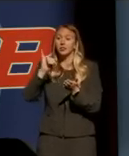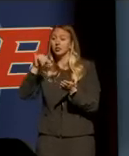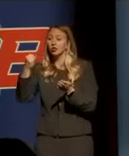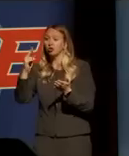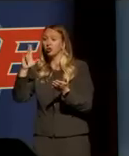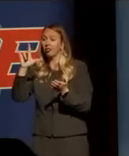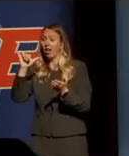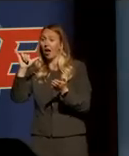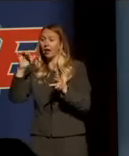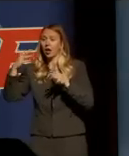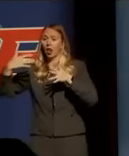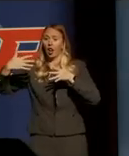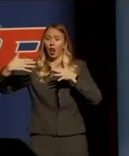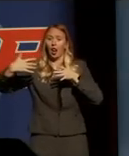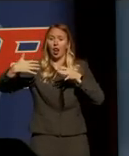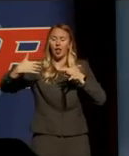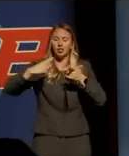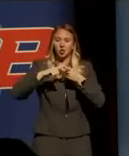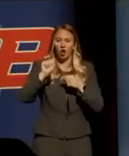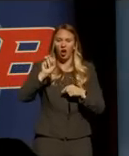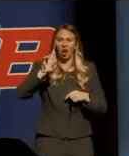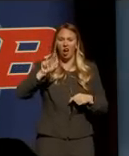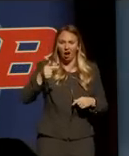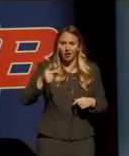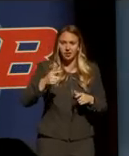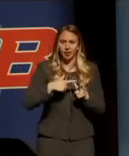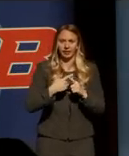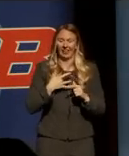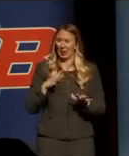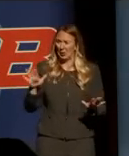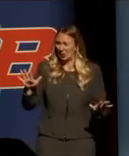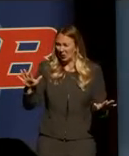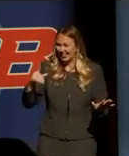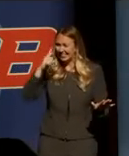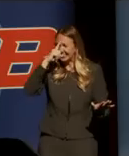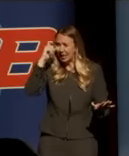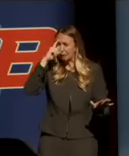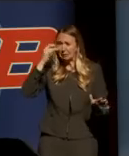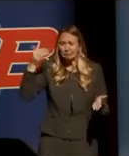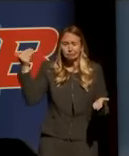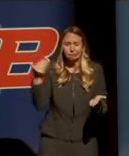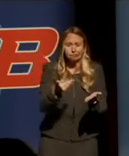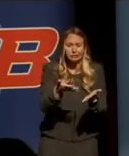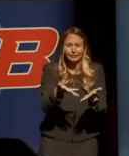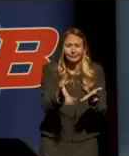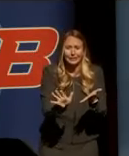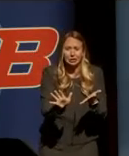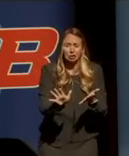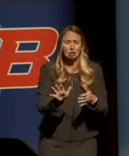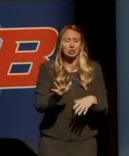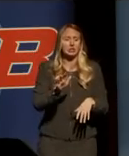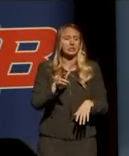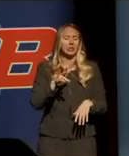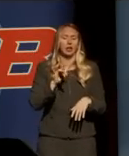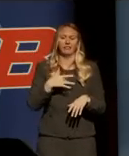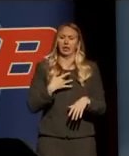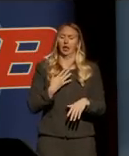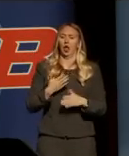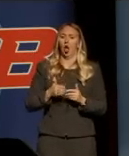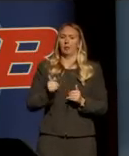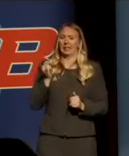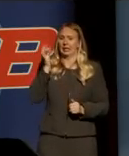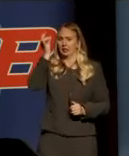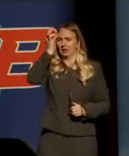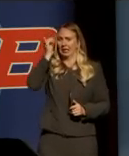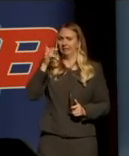that August moment and we think, ooh, summer's already getting over. And there's that sort of that exhaustion that you feel